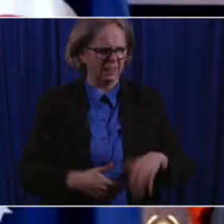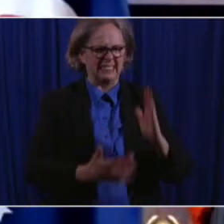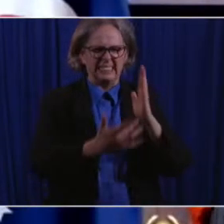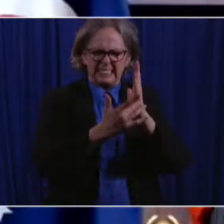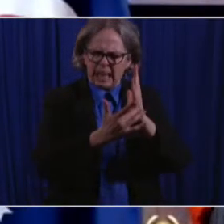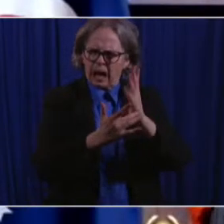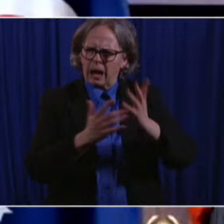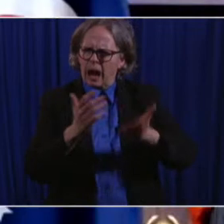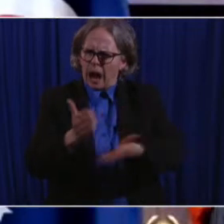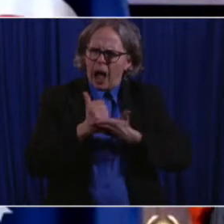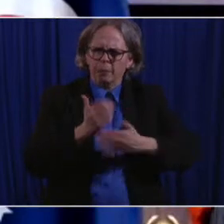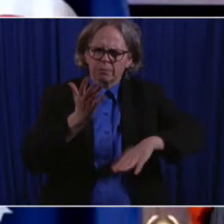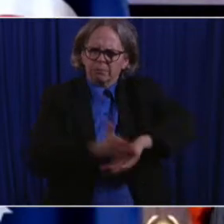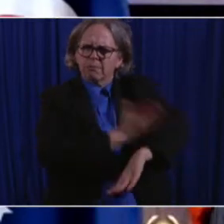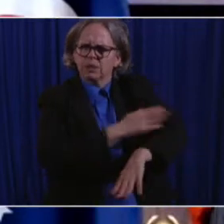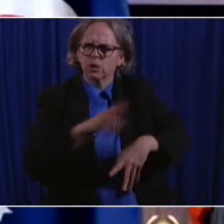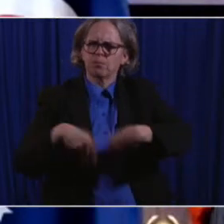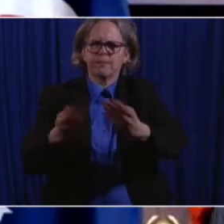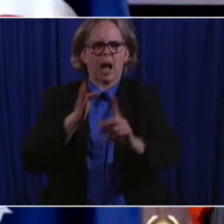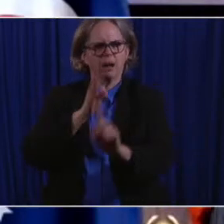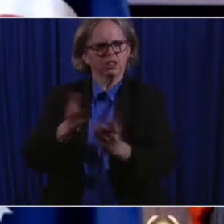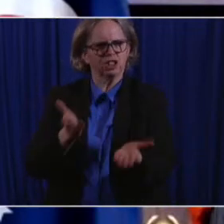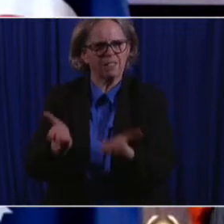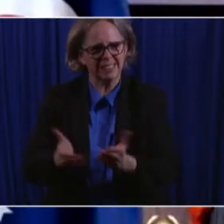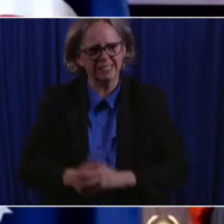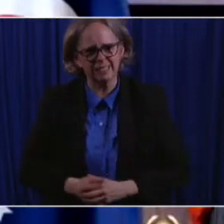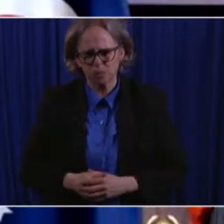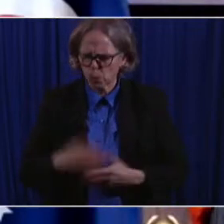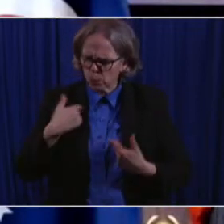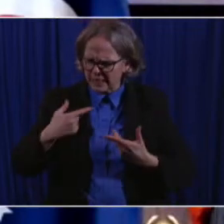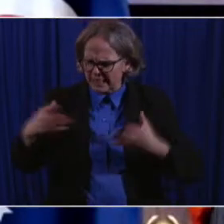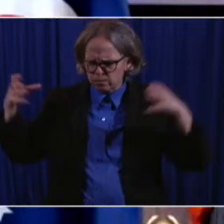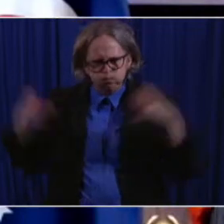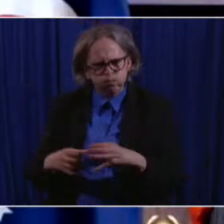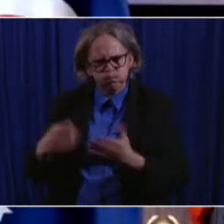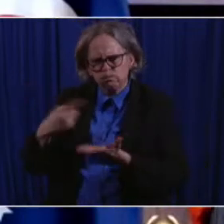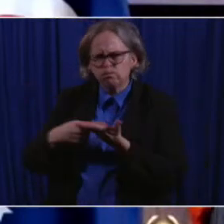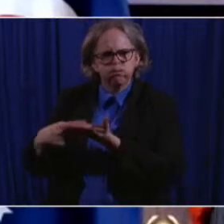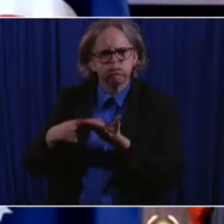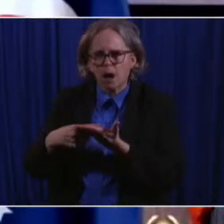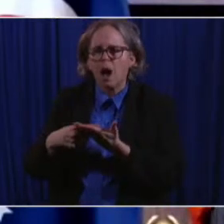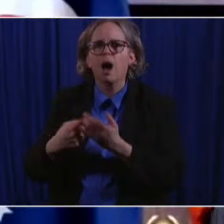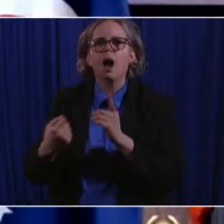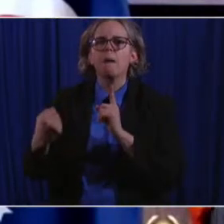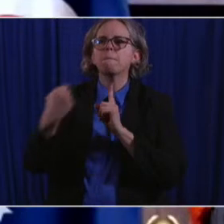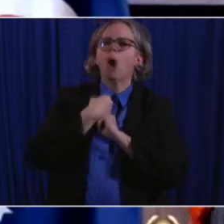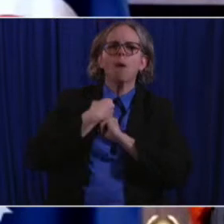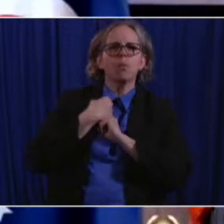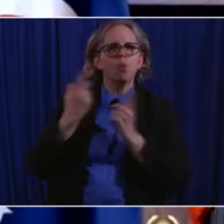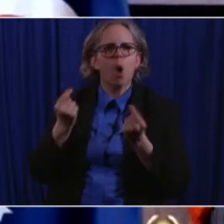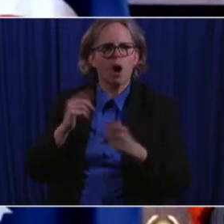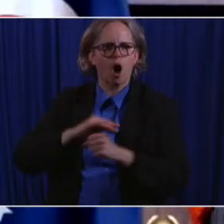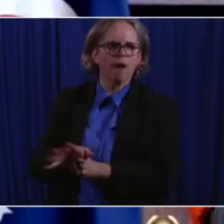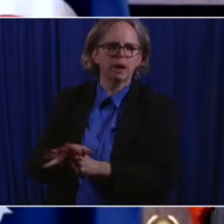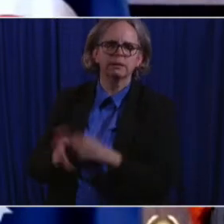sense of urgency to was to have less human interaction where people have to